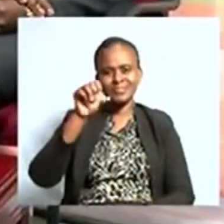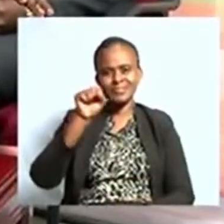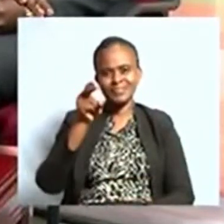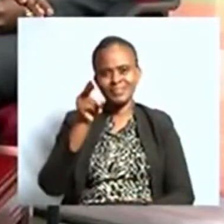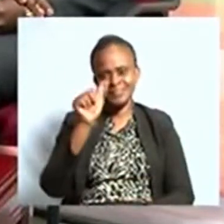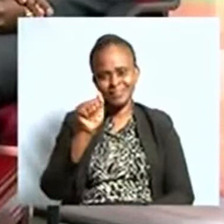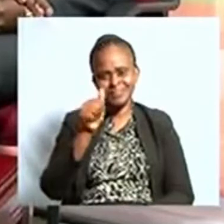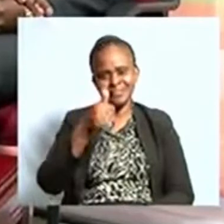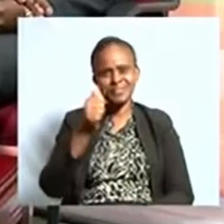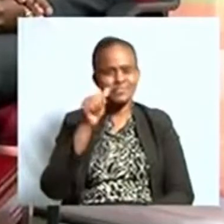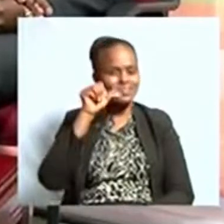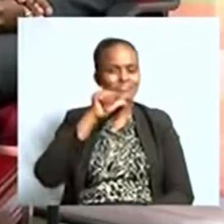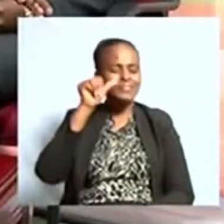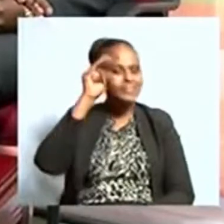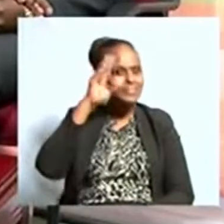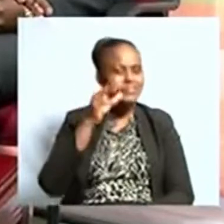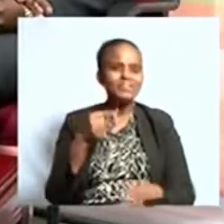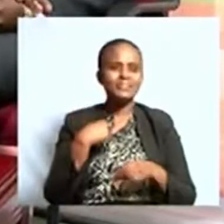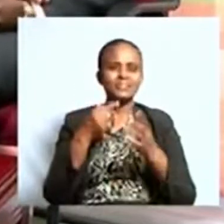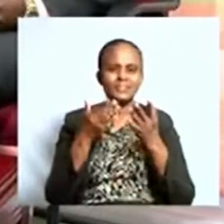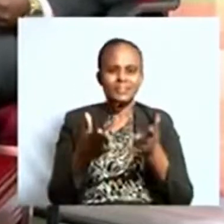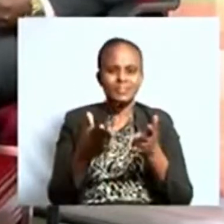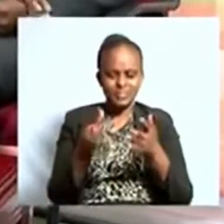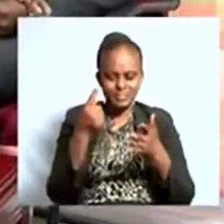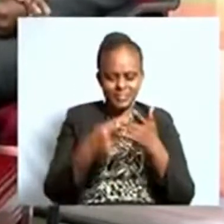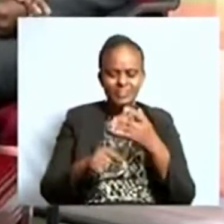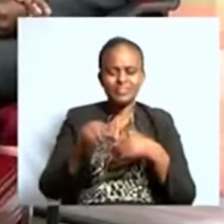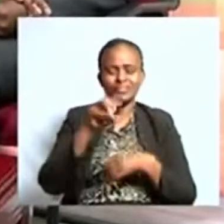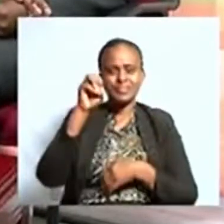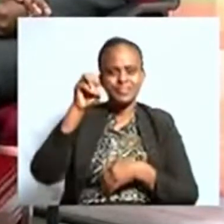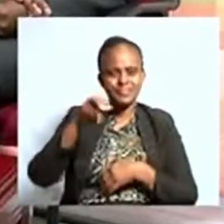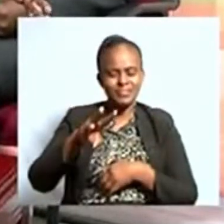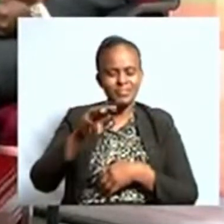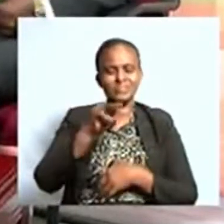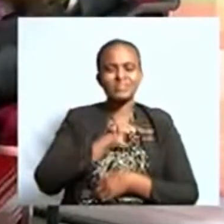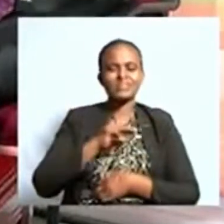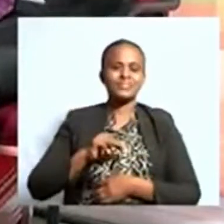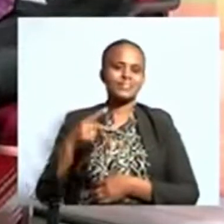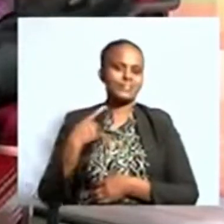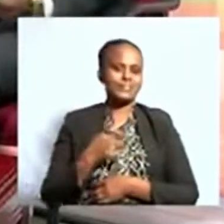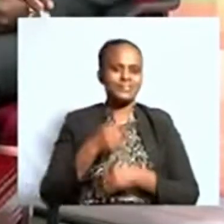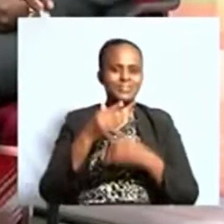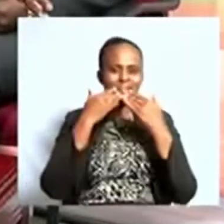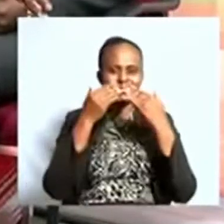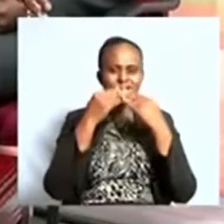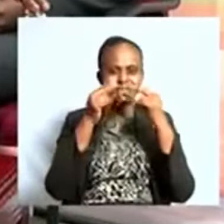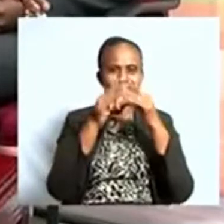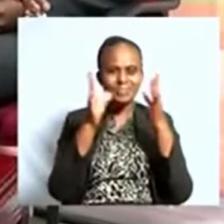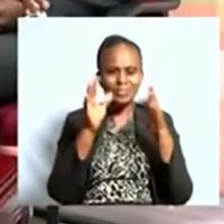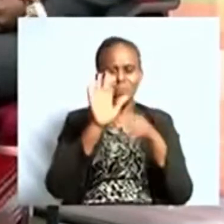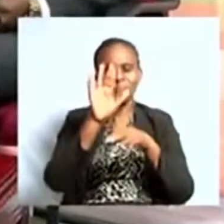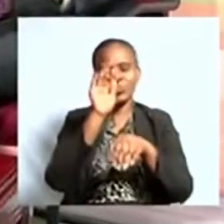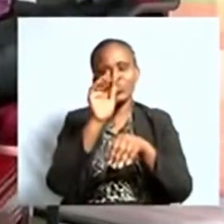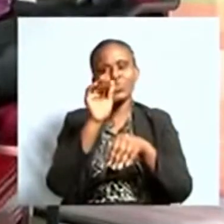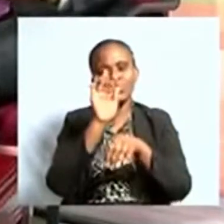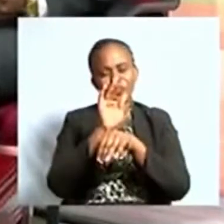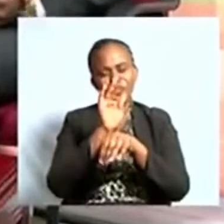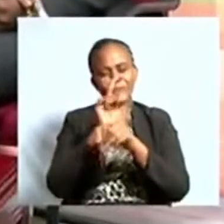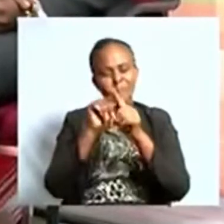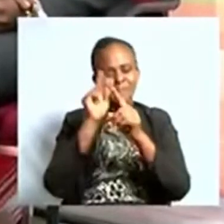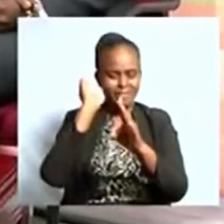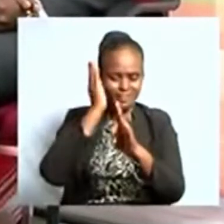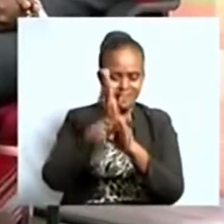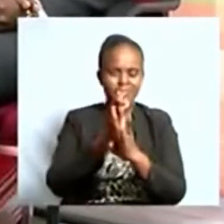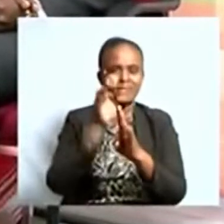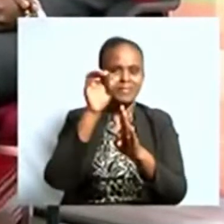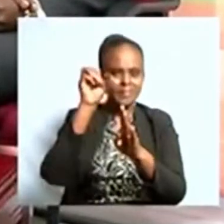minister. Is here in the capacity as Munari Member of Parliament. We appreciate the sentiments, though, but let's restrict ourselves